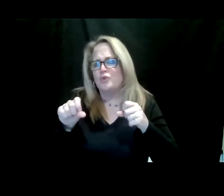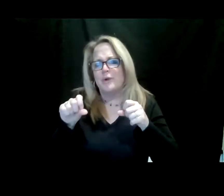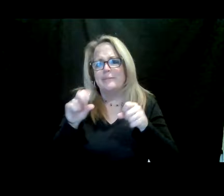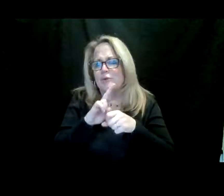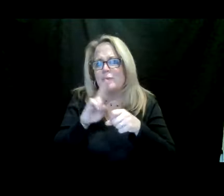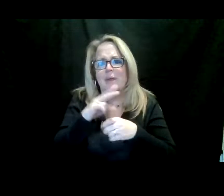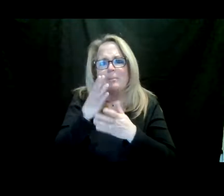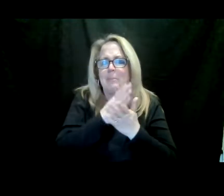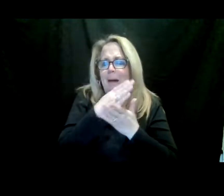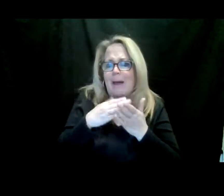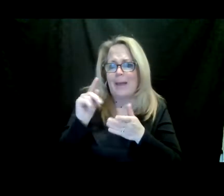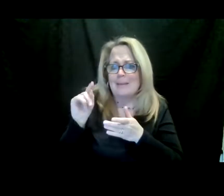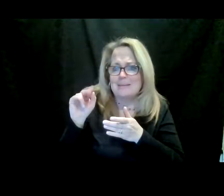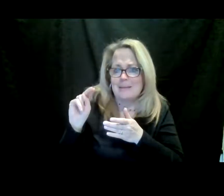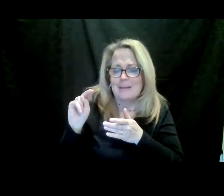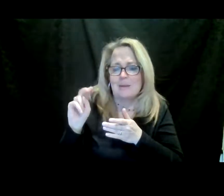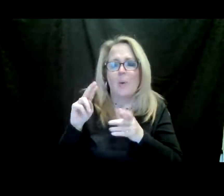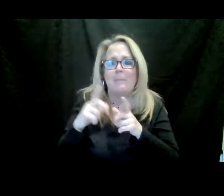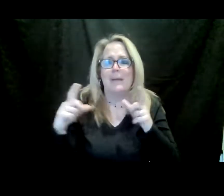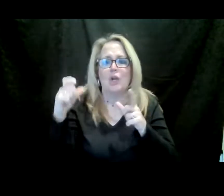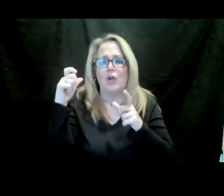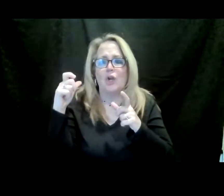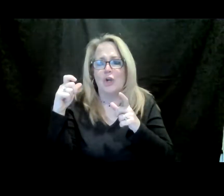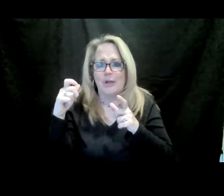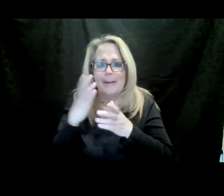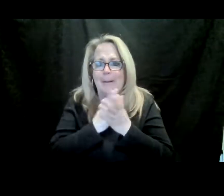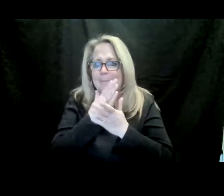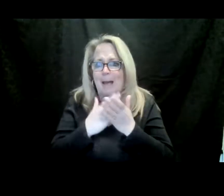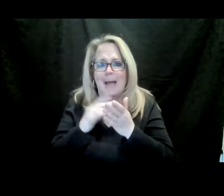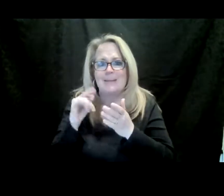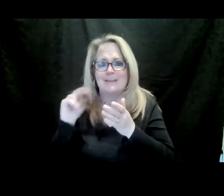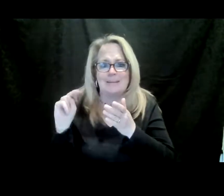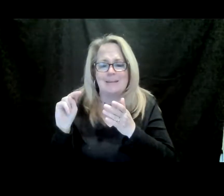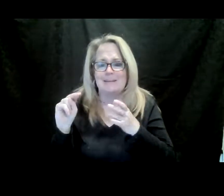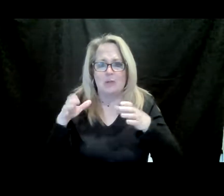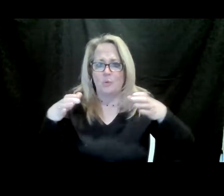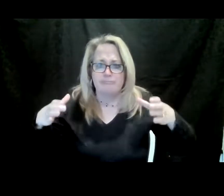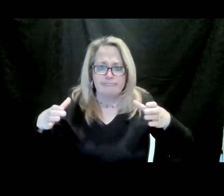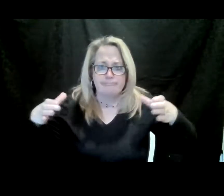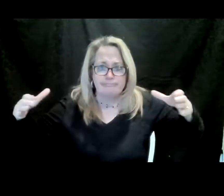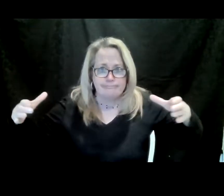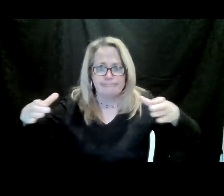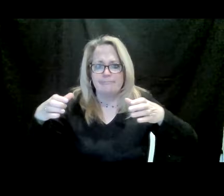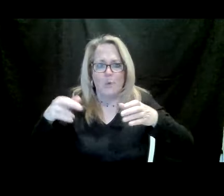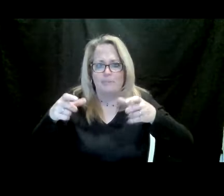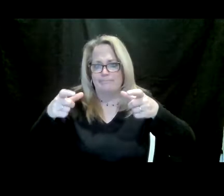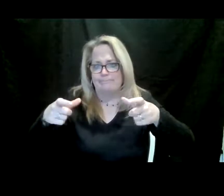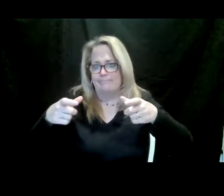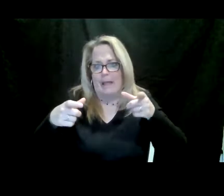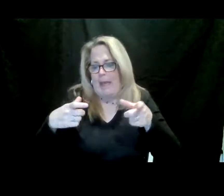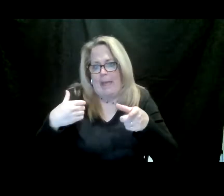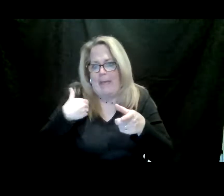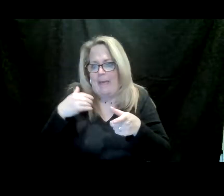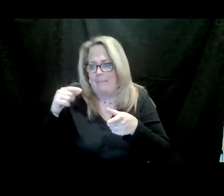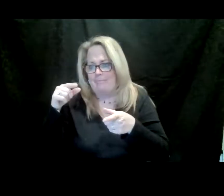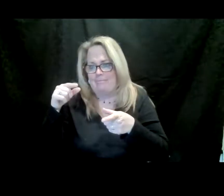I started, or larger pie tins if you want a larger target. This is what I happen to have around my house at the time,